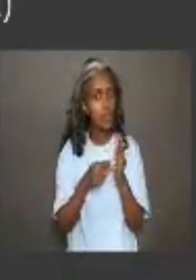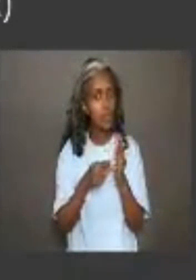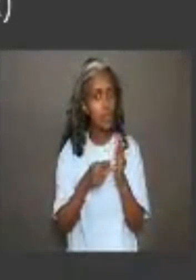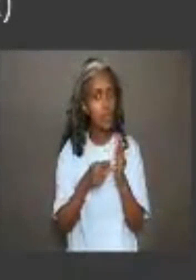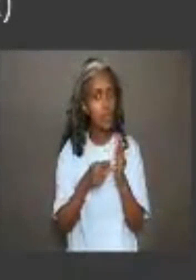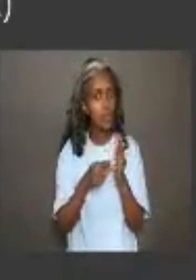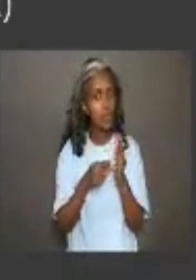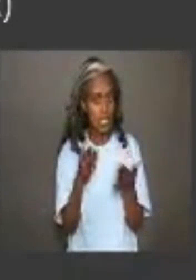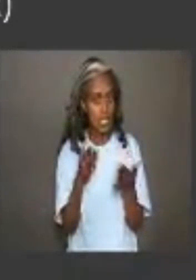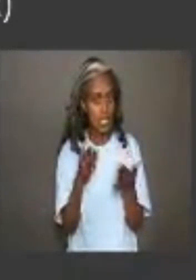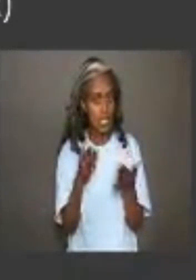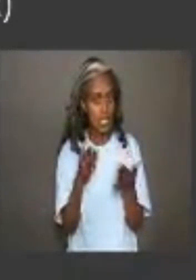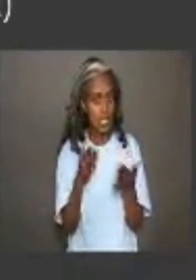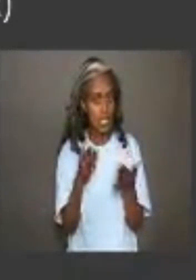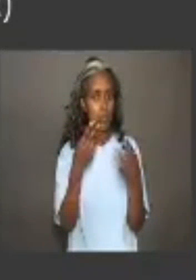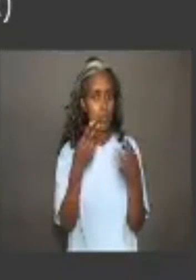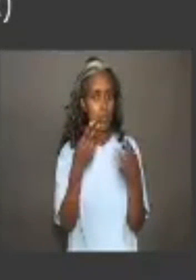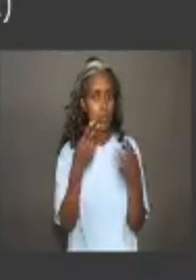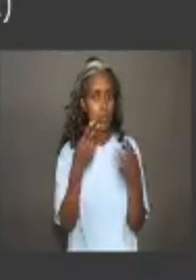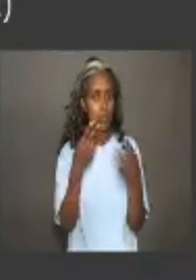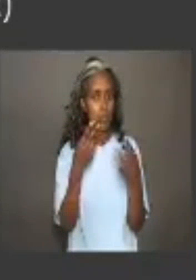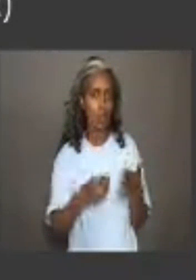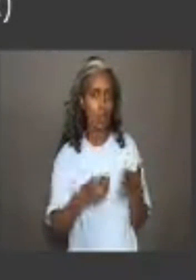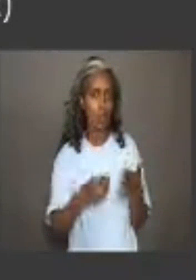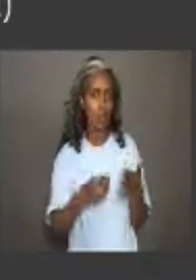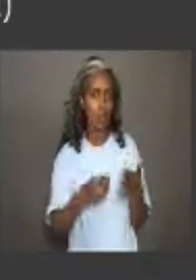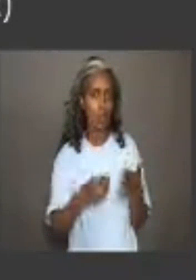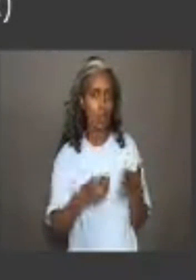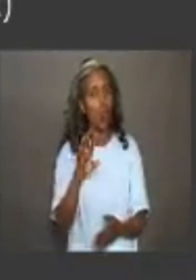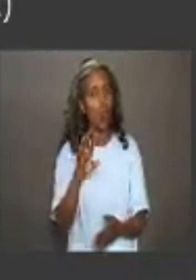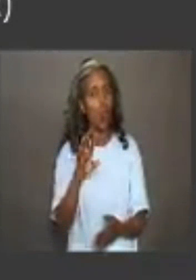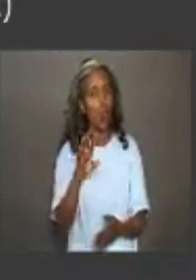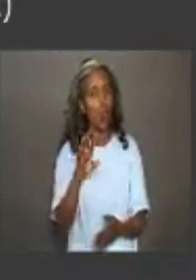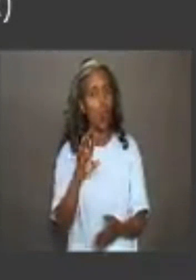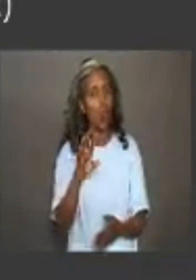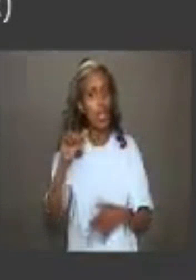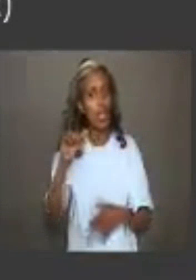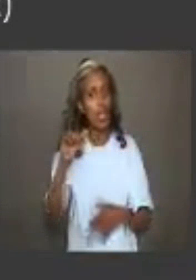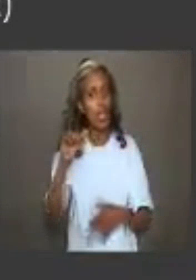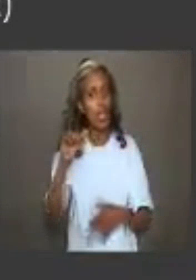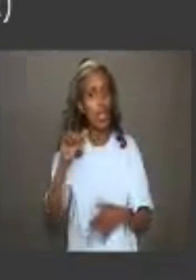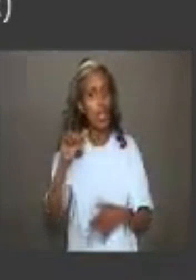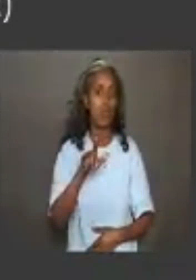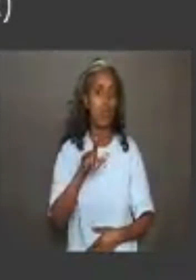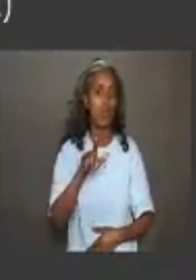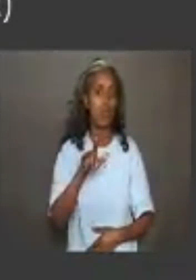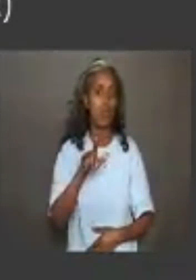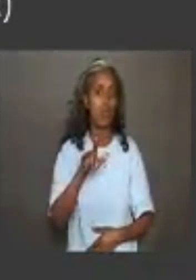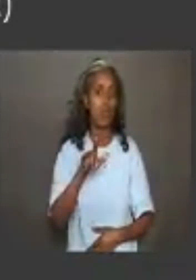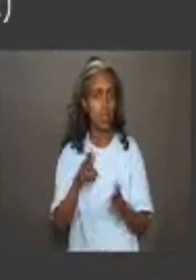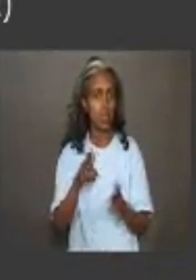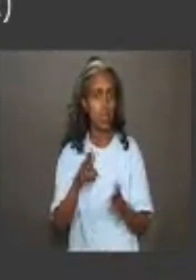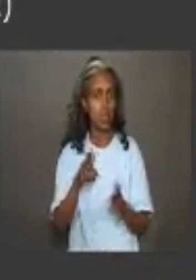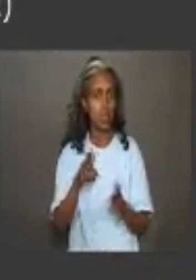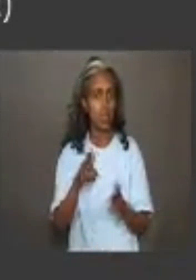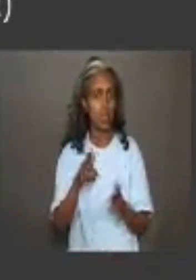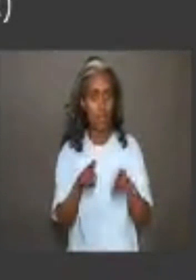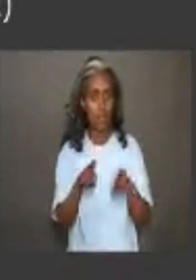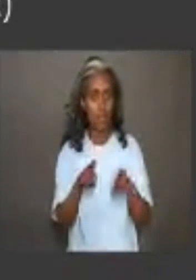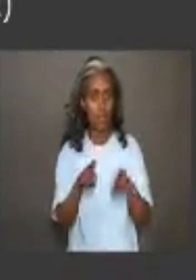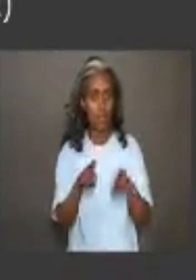product of 2 or more other polynomials. Let f of x be